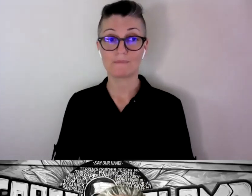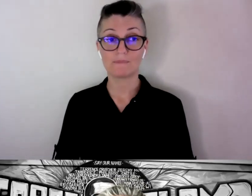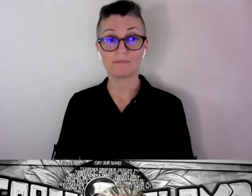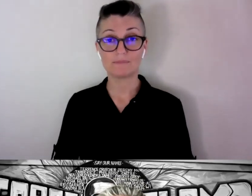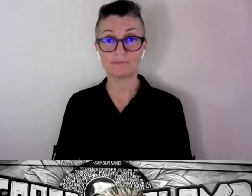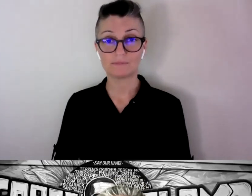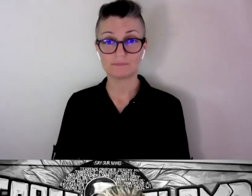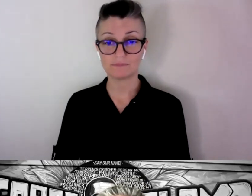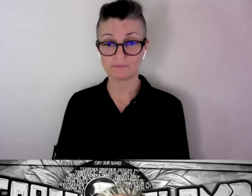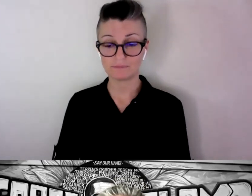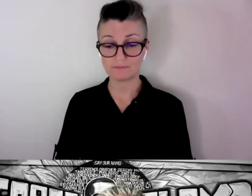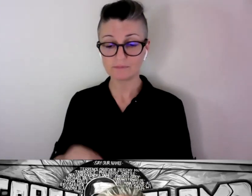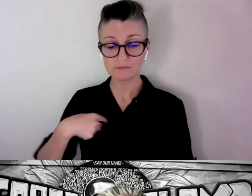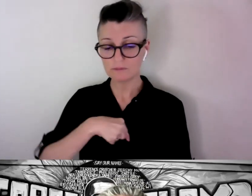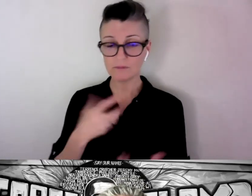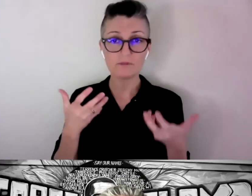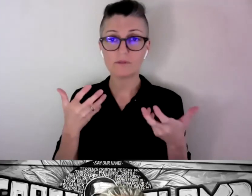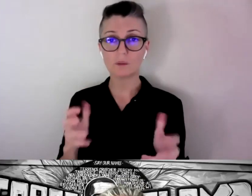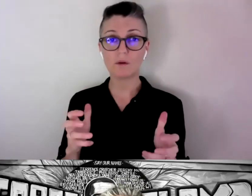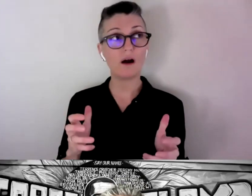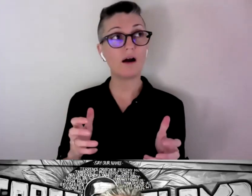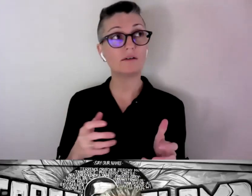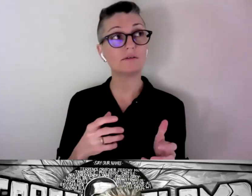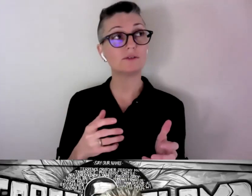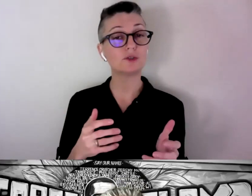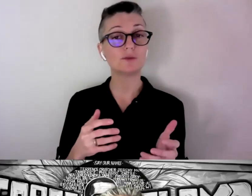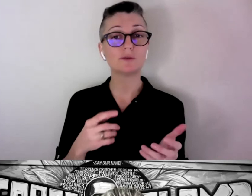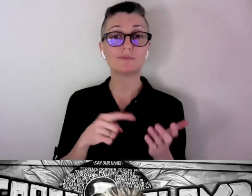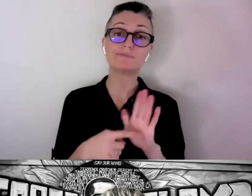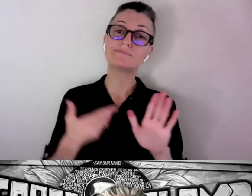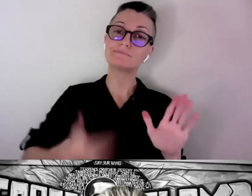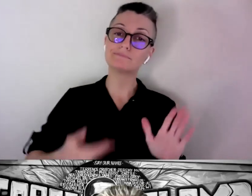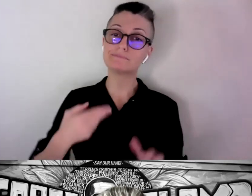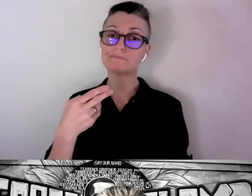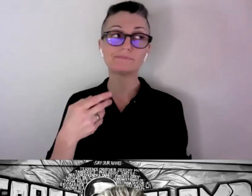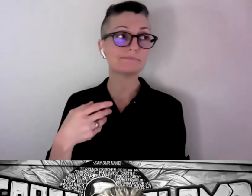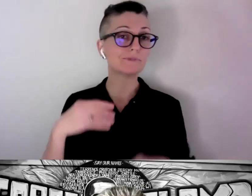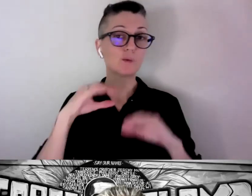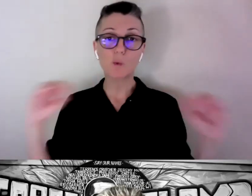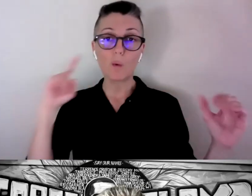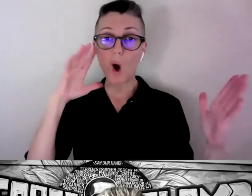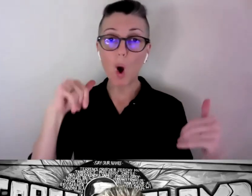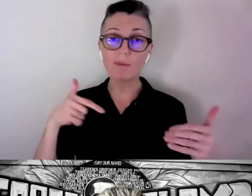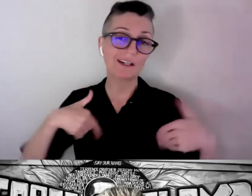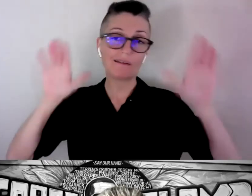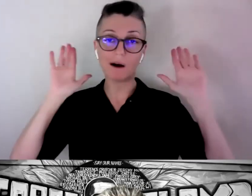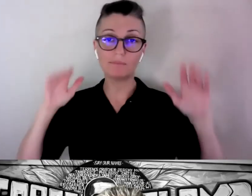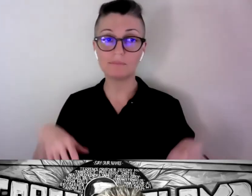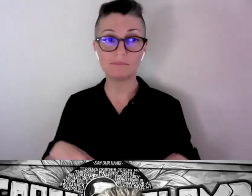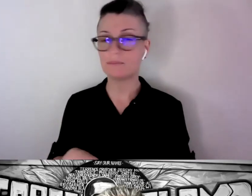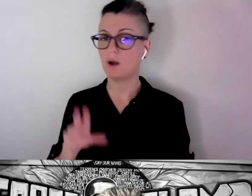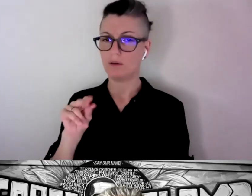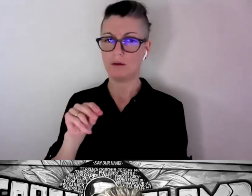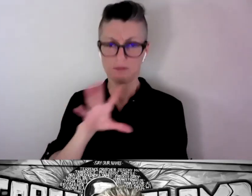and so you don't want to come off as being hopeless, right? You know, but at the same time, being being part